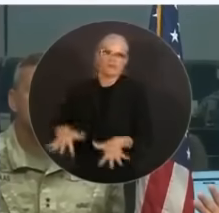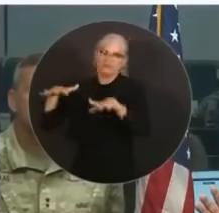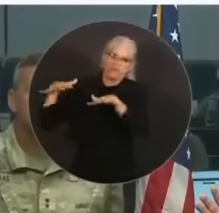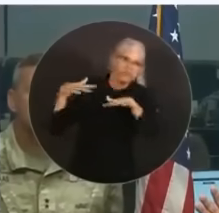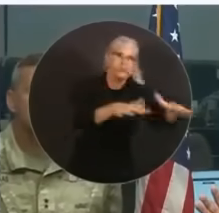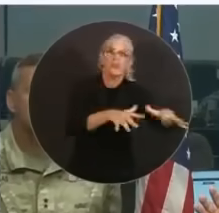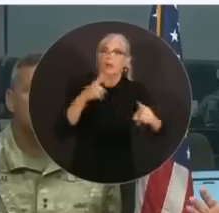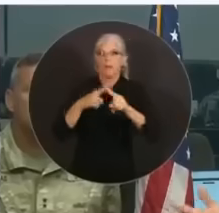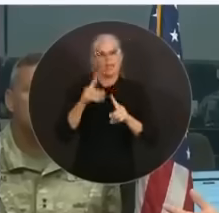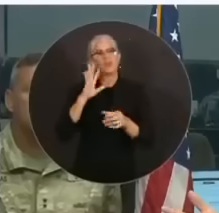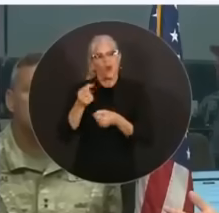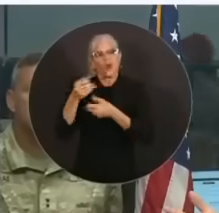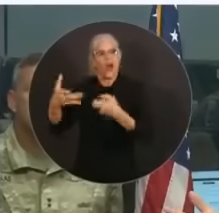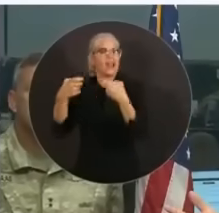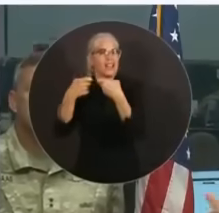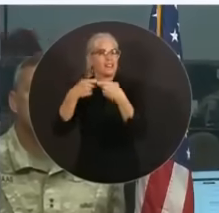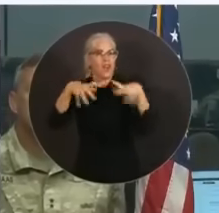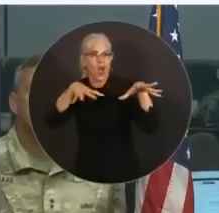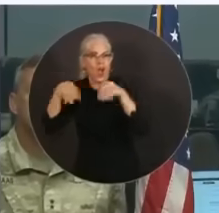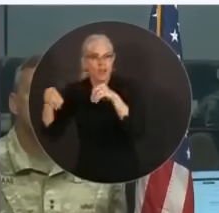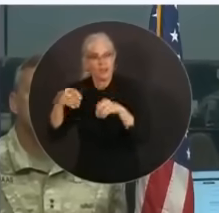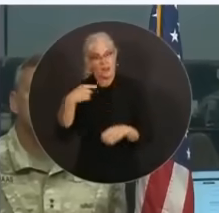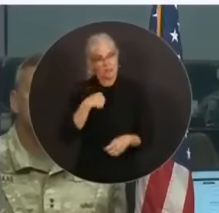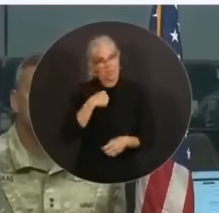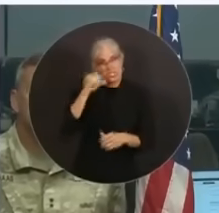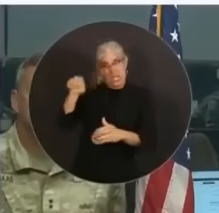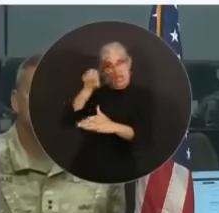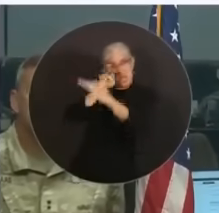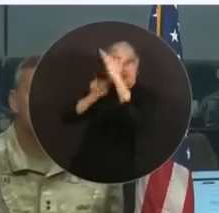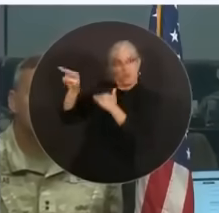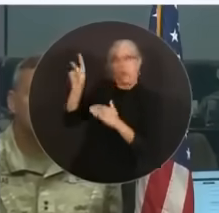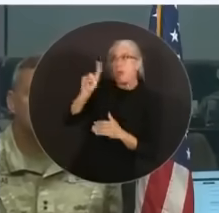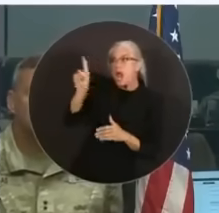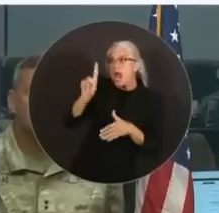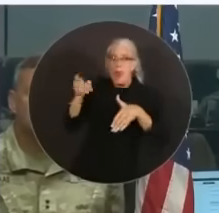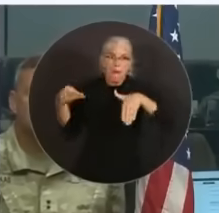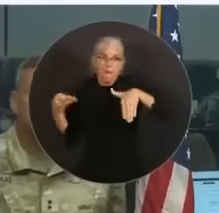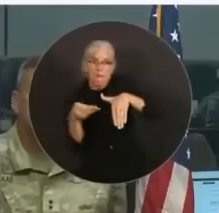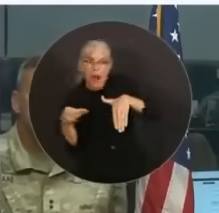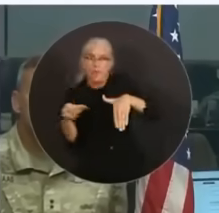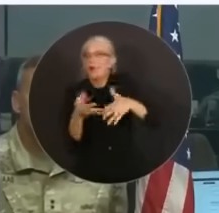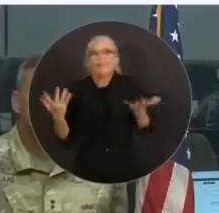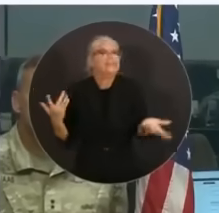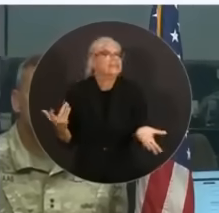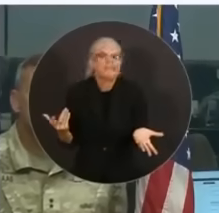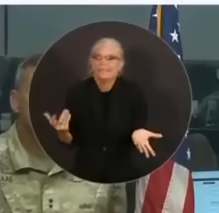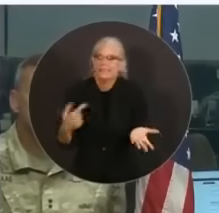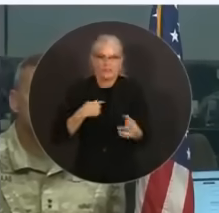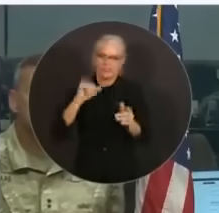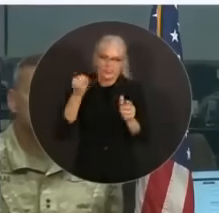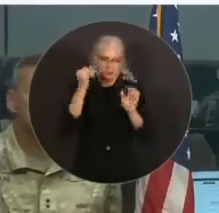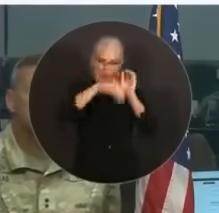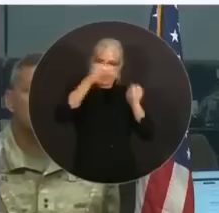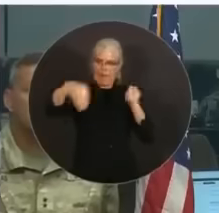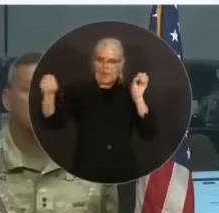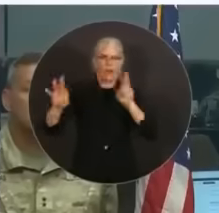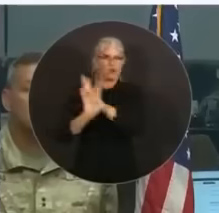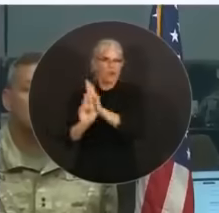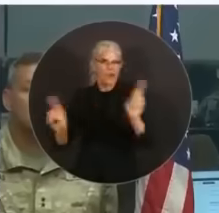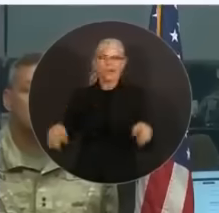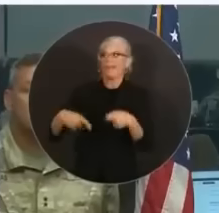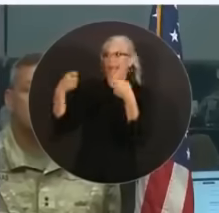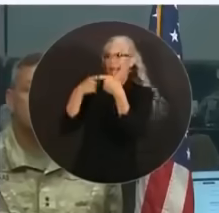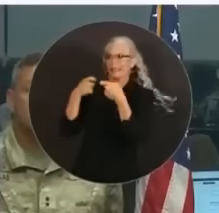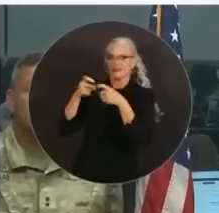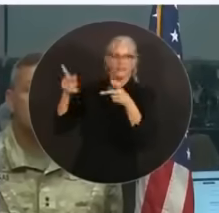we have no way of knowing how that's going to shake out. So the resources are being brought in, and the power restoration effort will begin as soon as